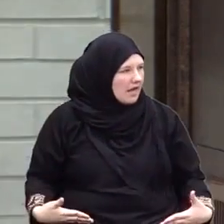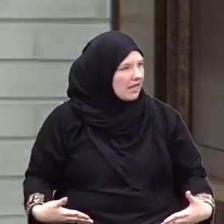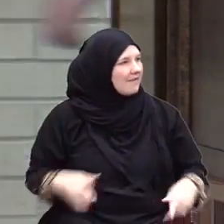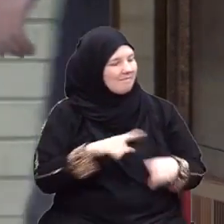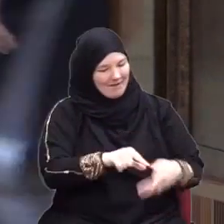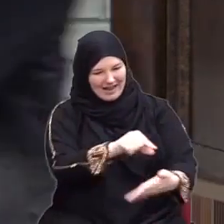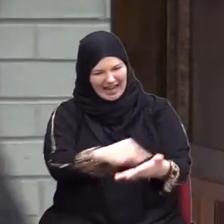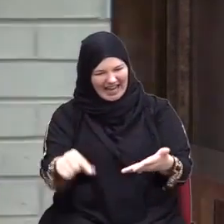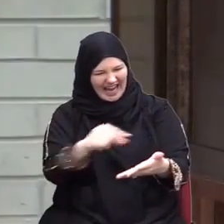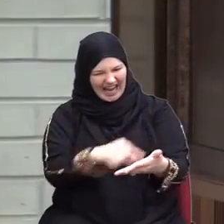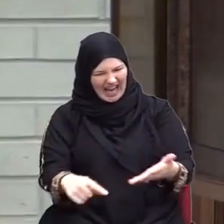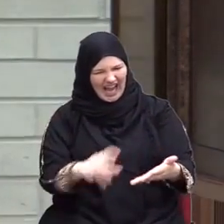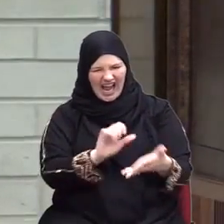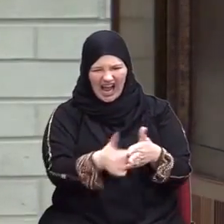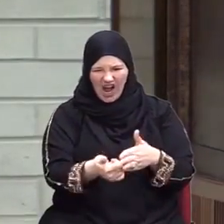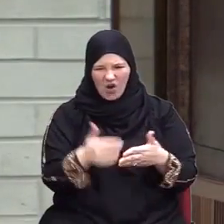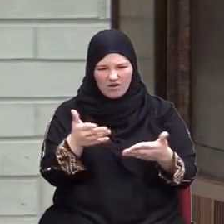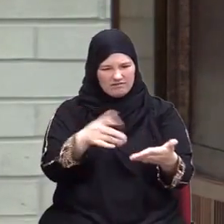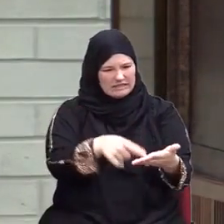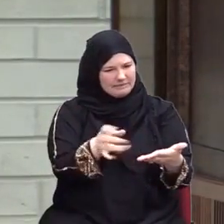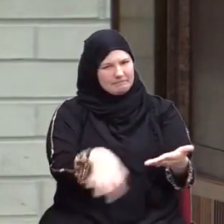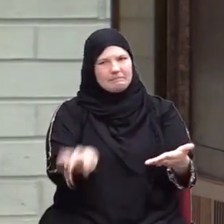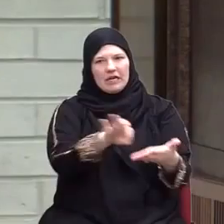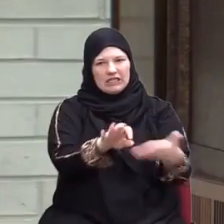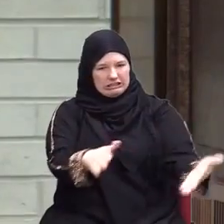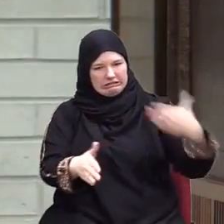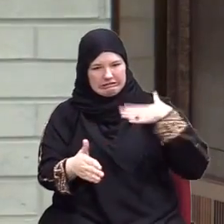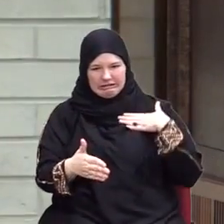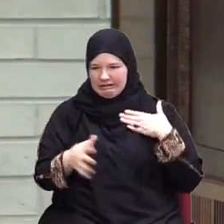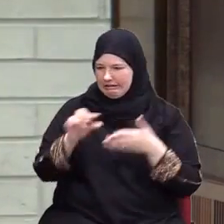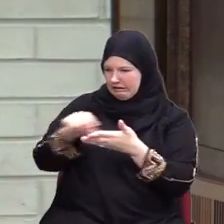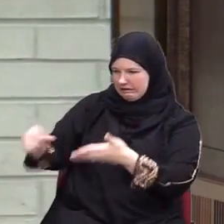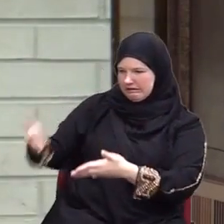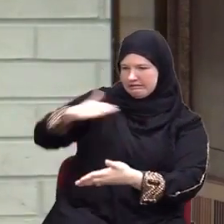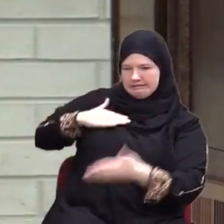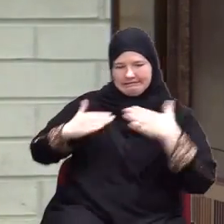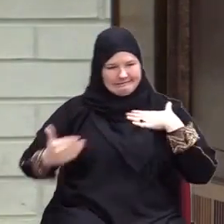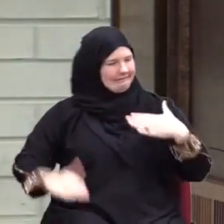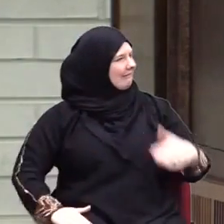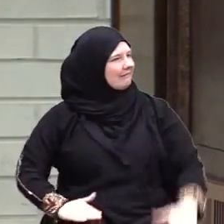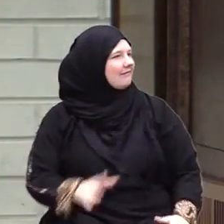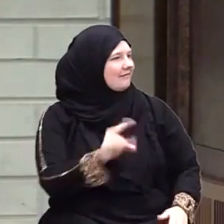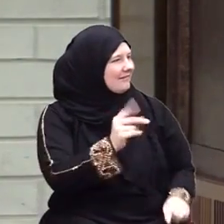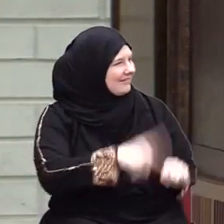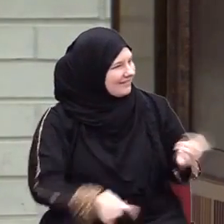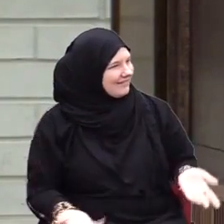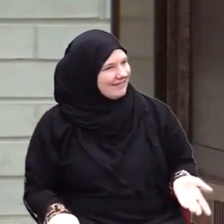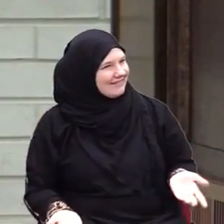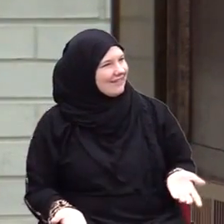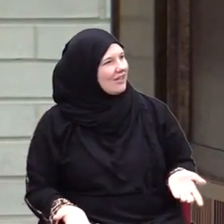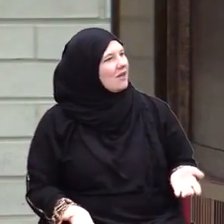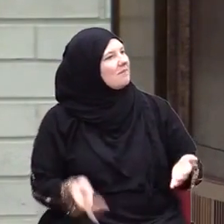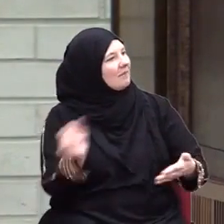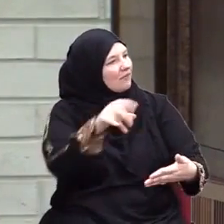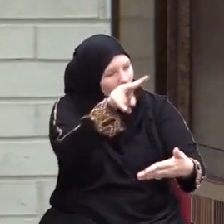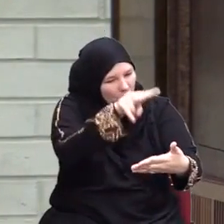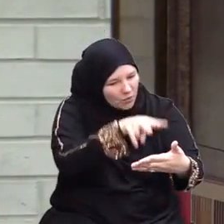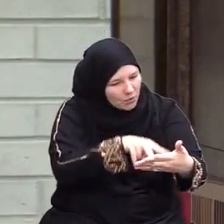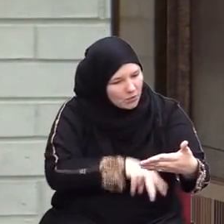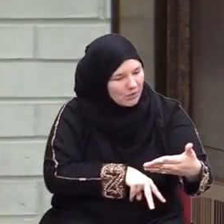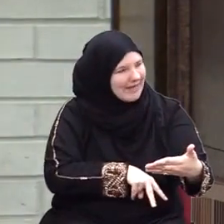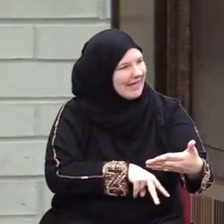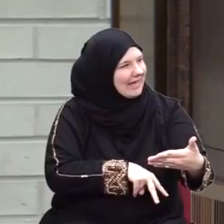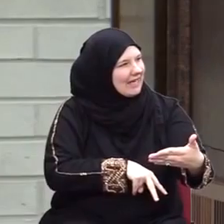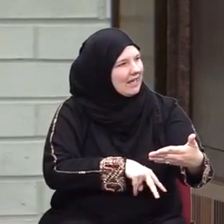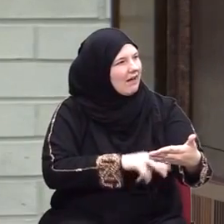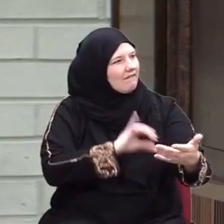physical. The ayat are not physical. The ayat are real protection and they act like the skin for